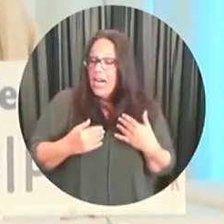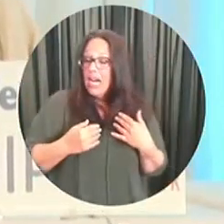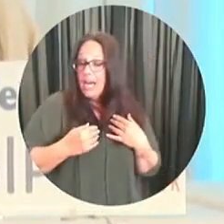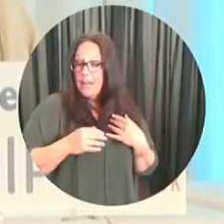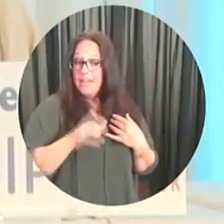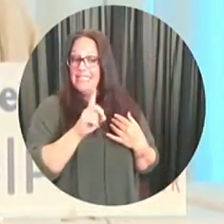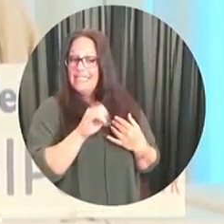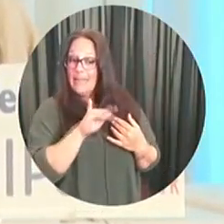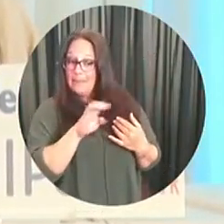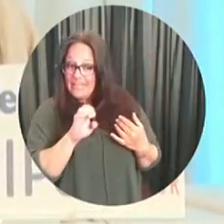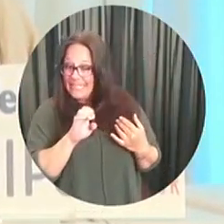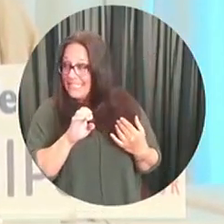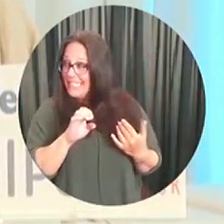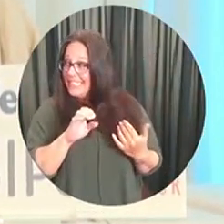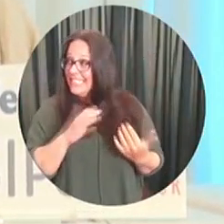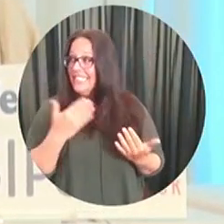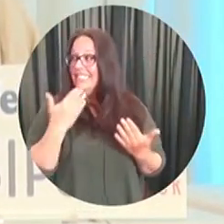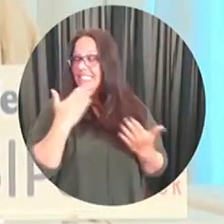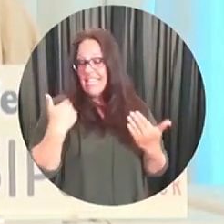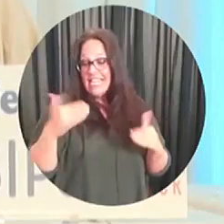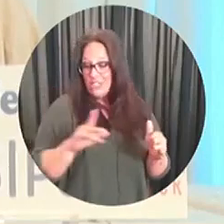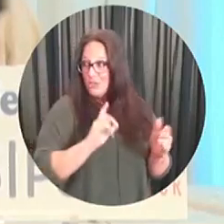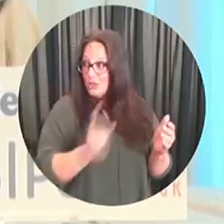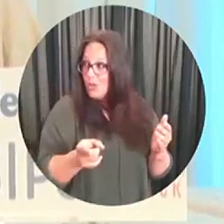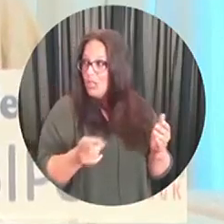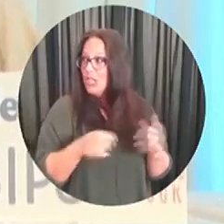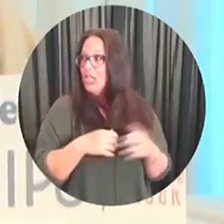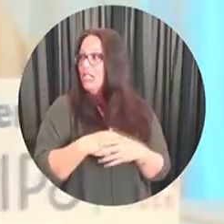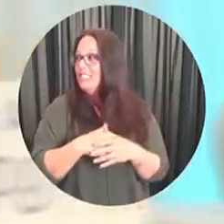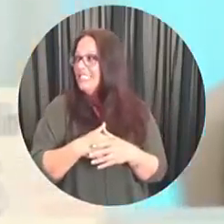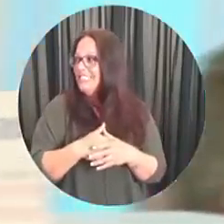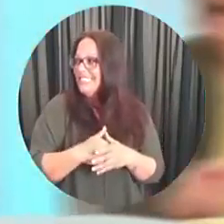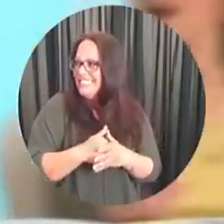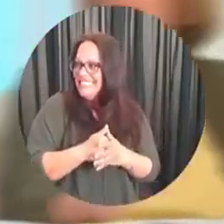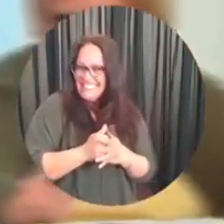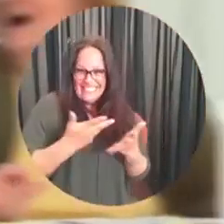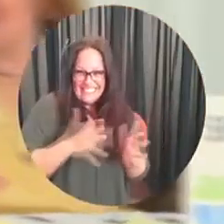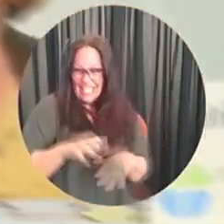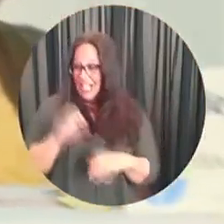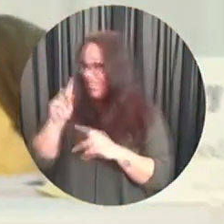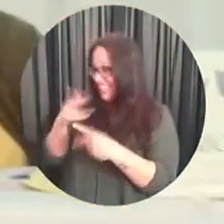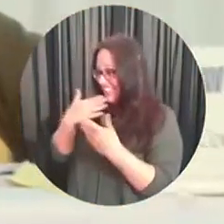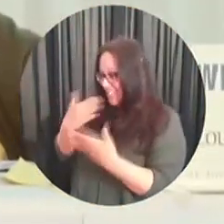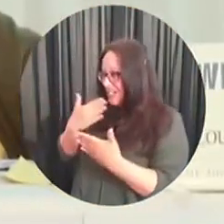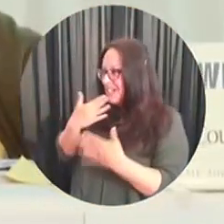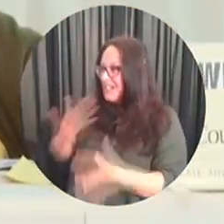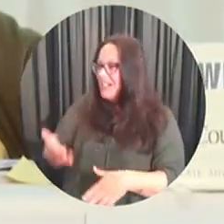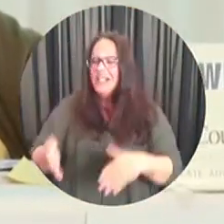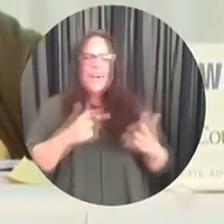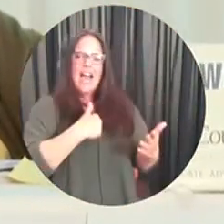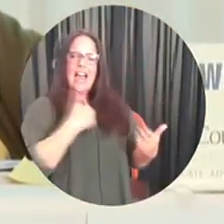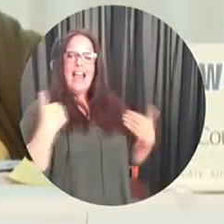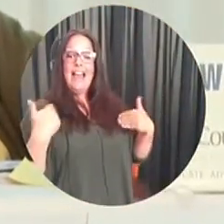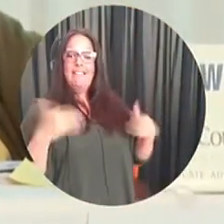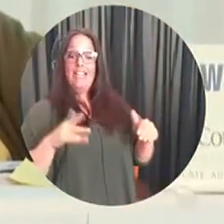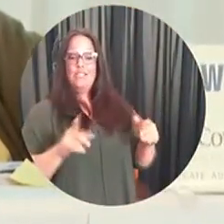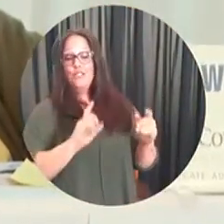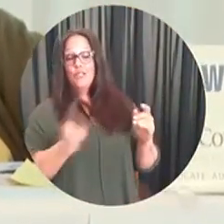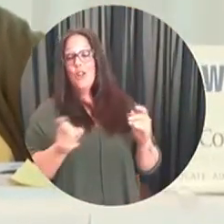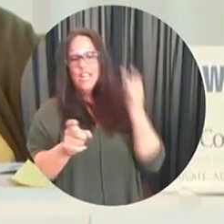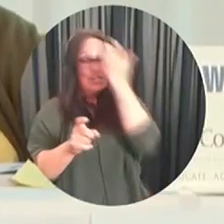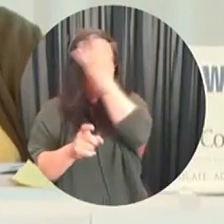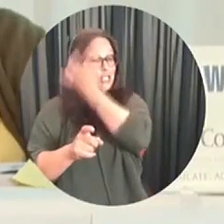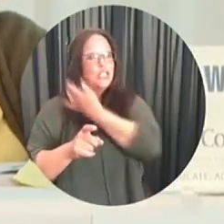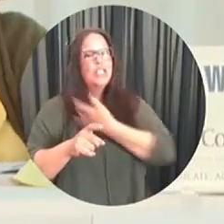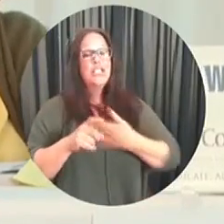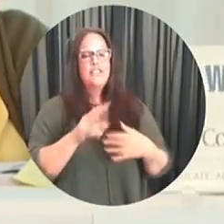Okay. Yep, as an angel donor. Okay. Yep. Thank you. I have an angel. Paul Russell just called in for he and